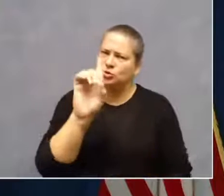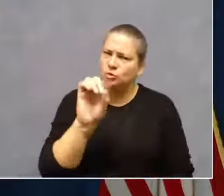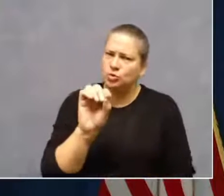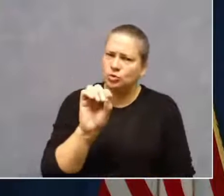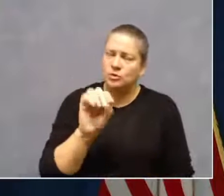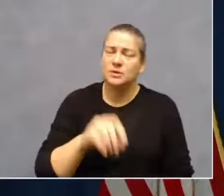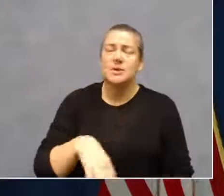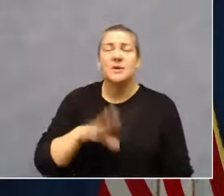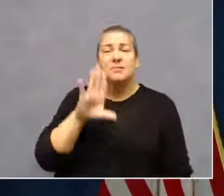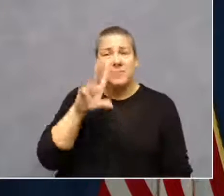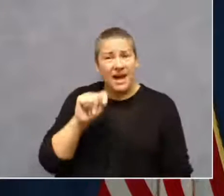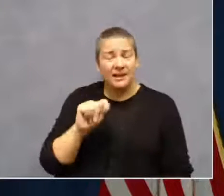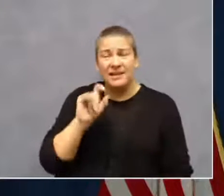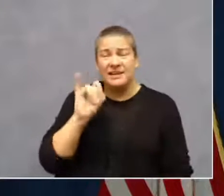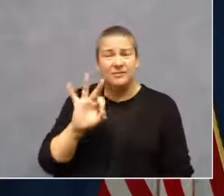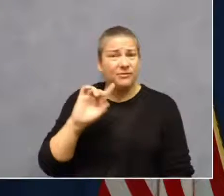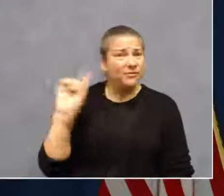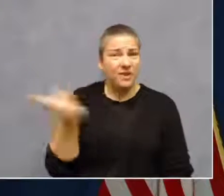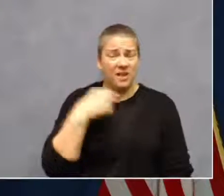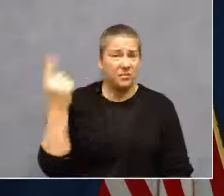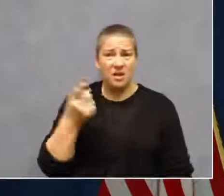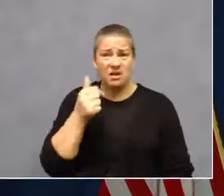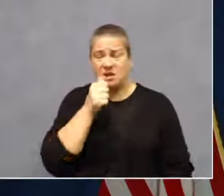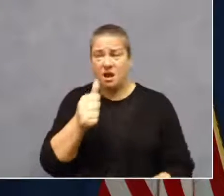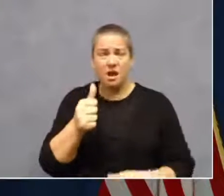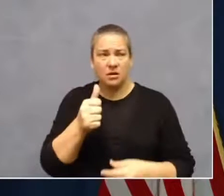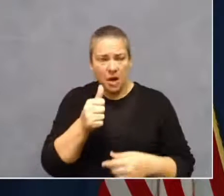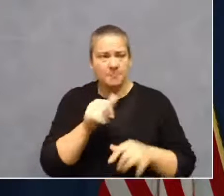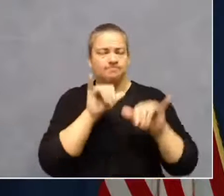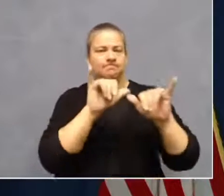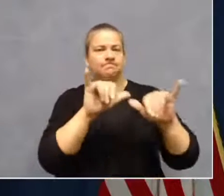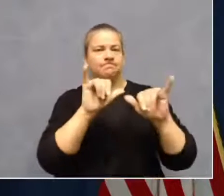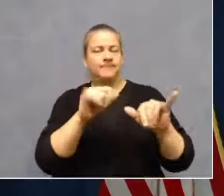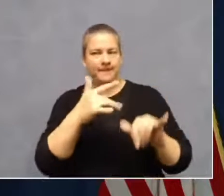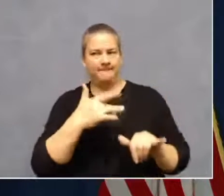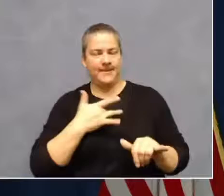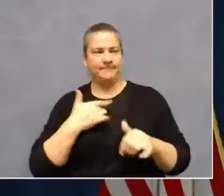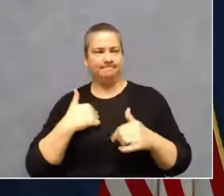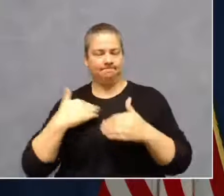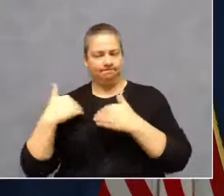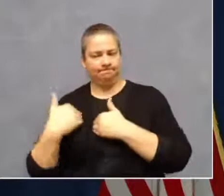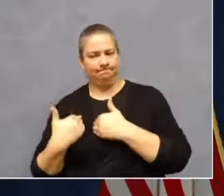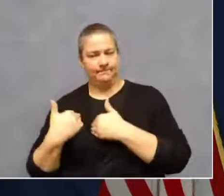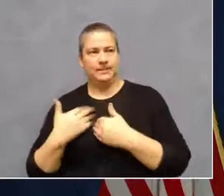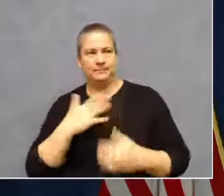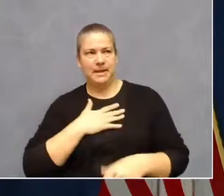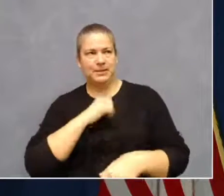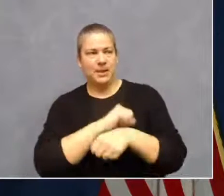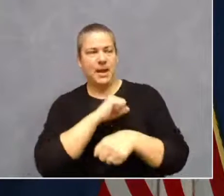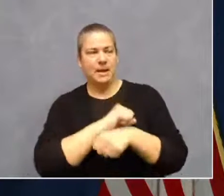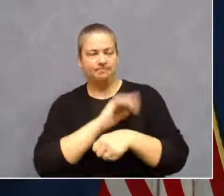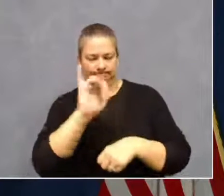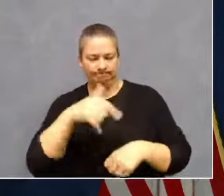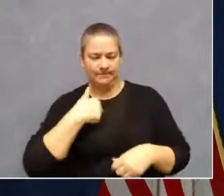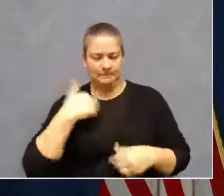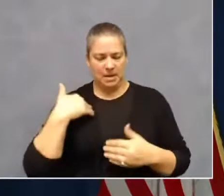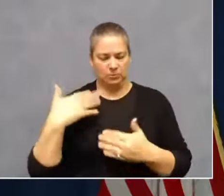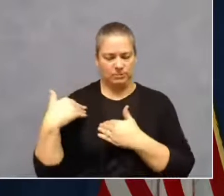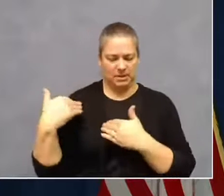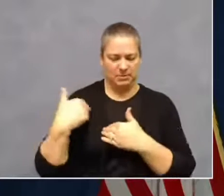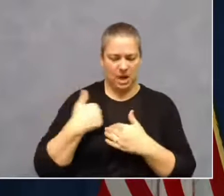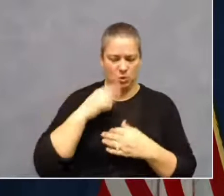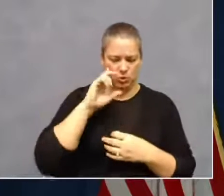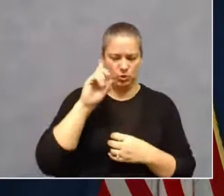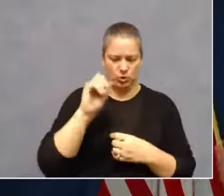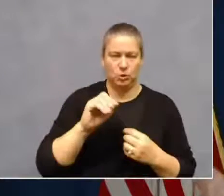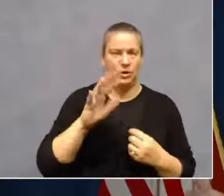board, if everybody doesn't have some responsibility and a part of the job, what can happen? All those restrictions